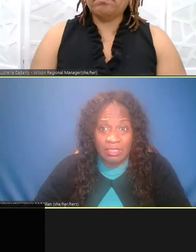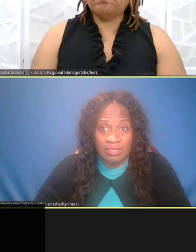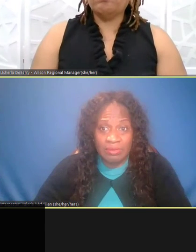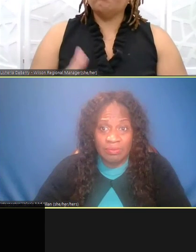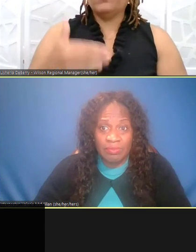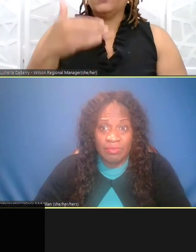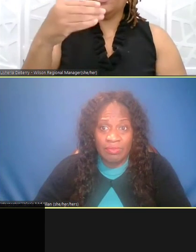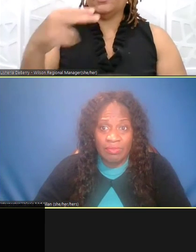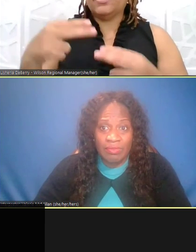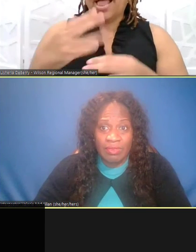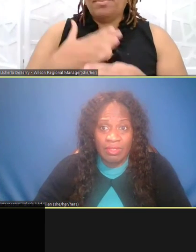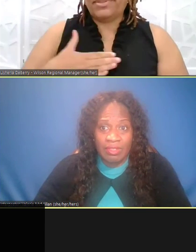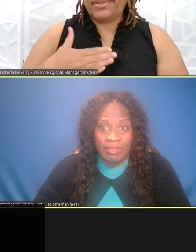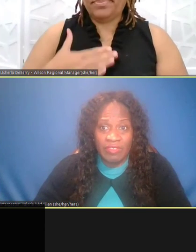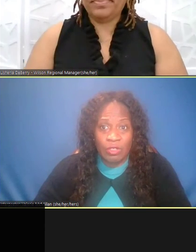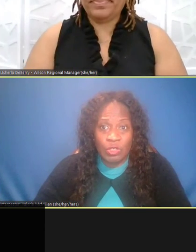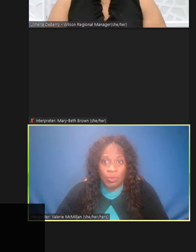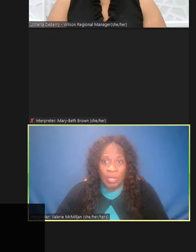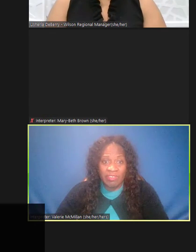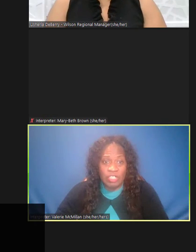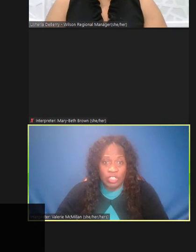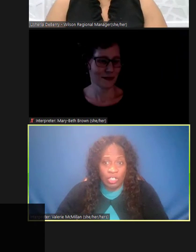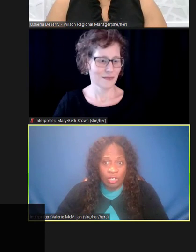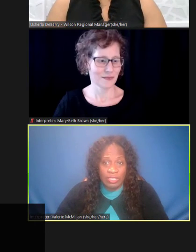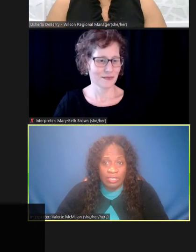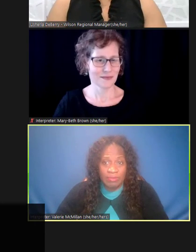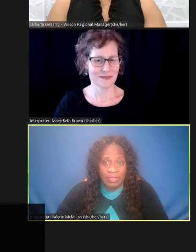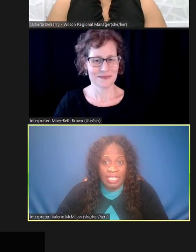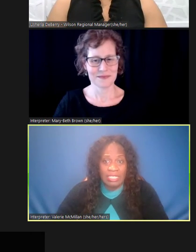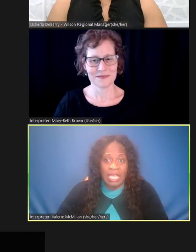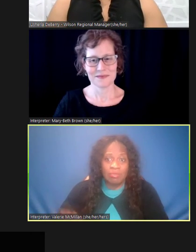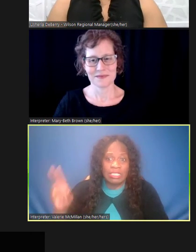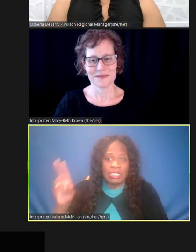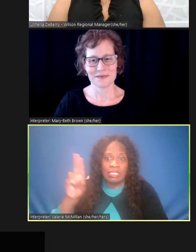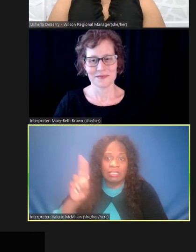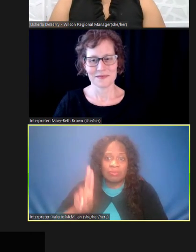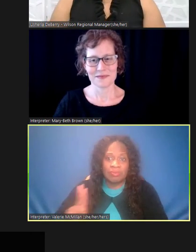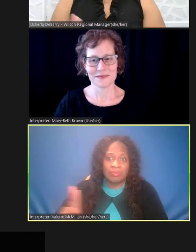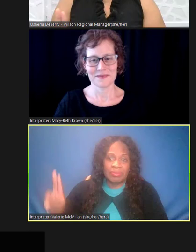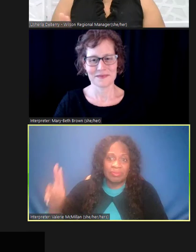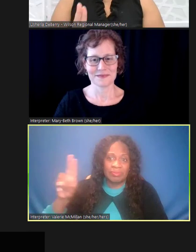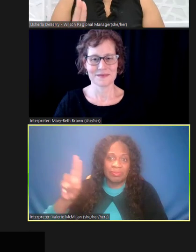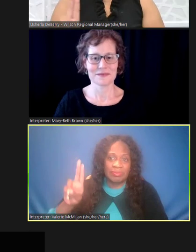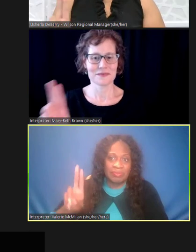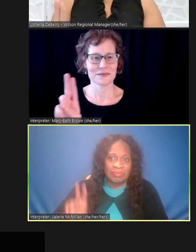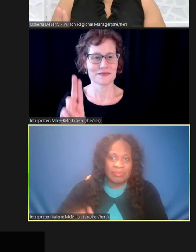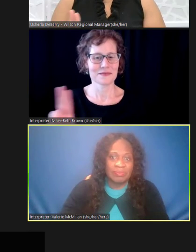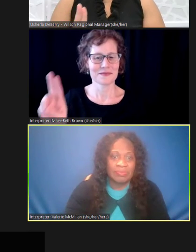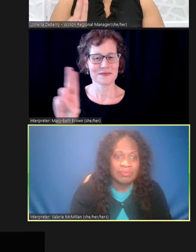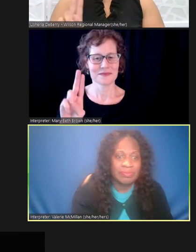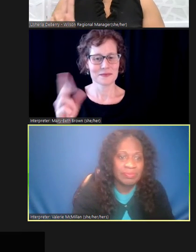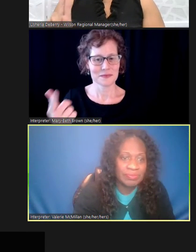tactily. For those who have a vision loss. Next slide, please.